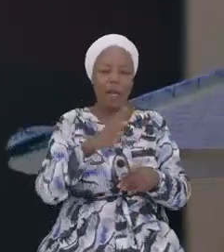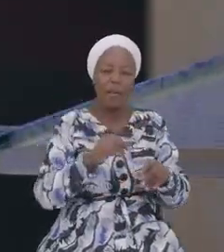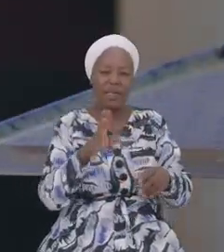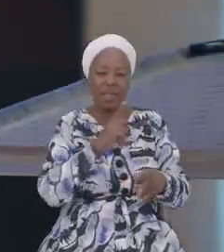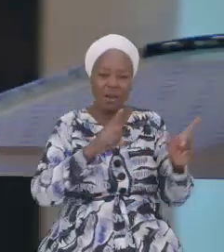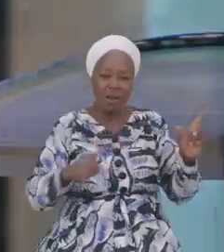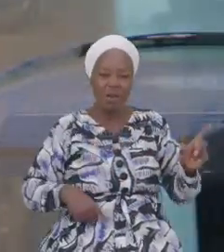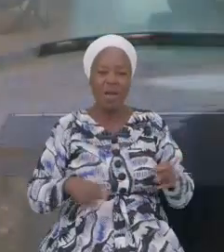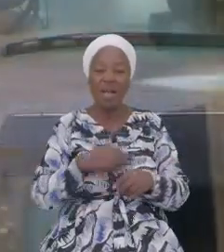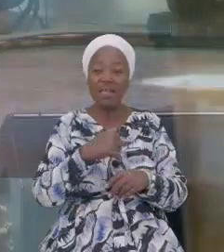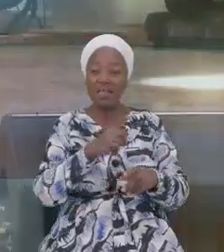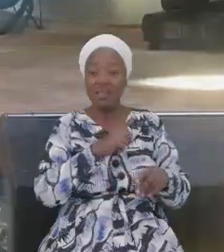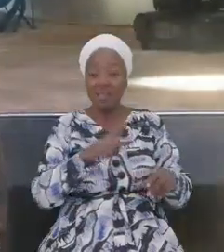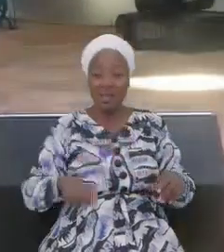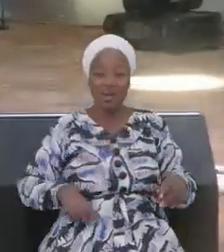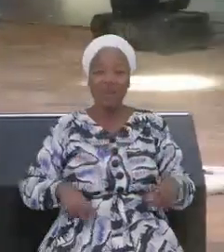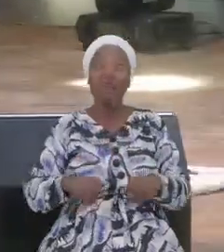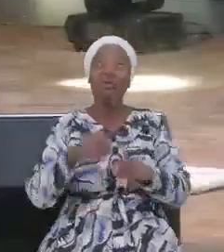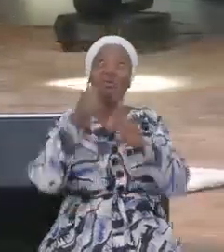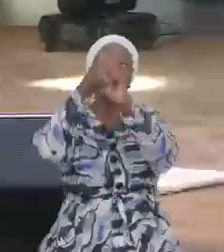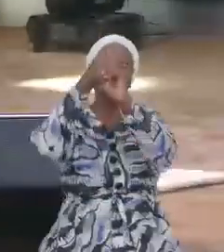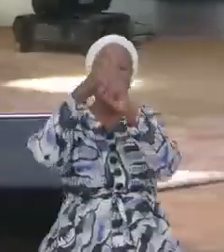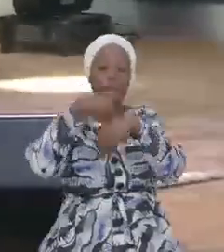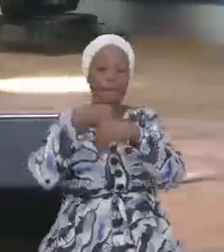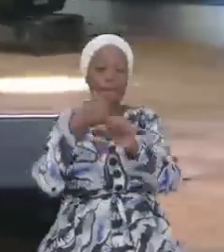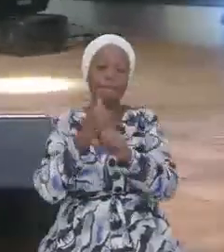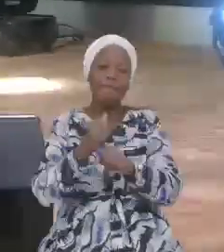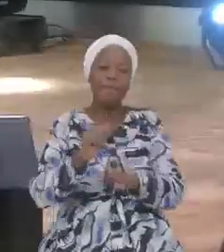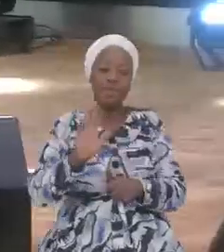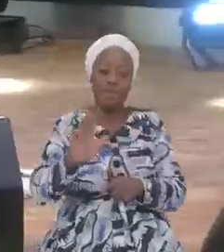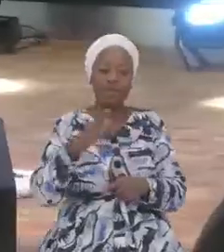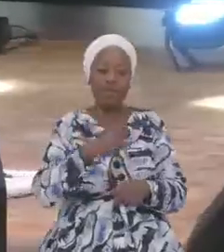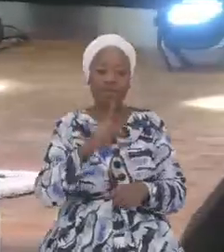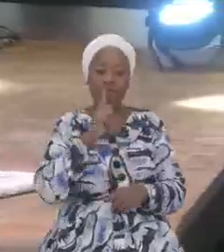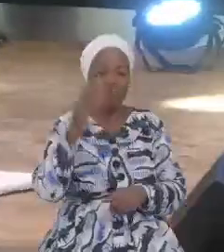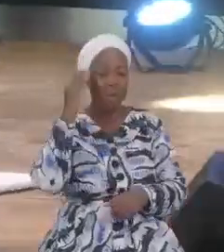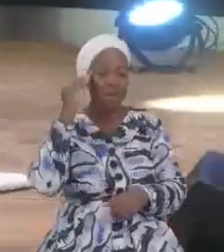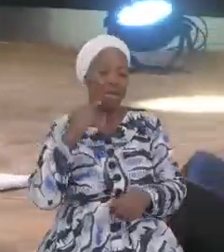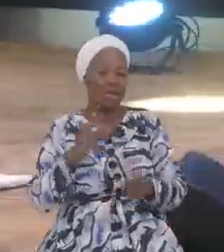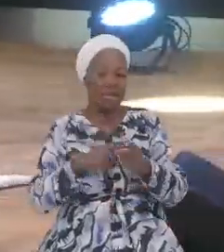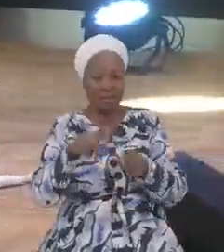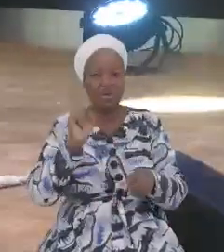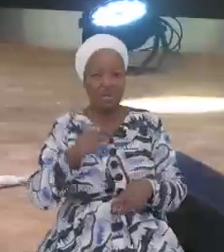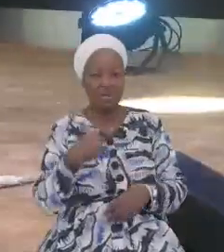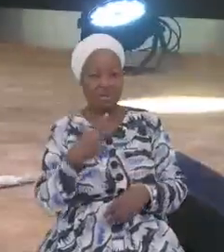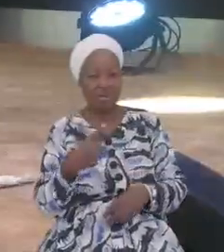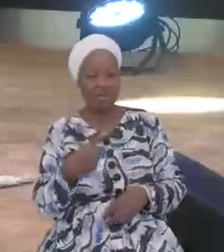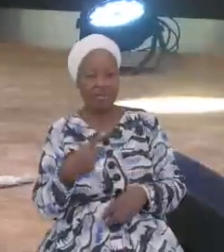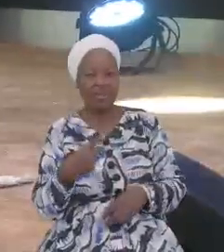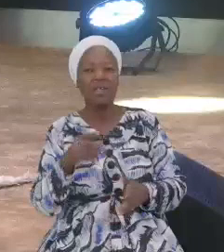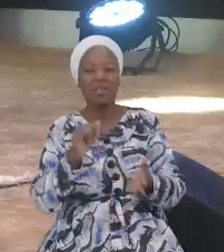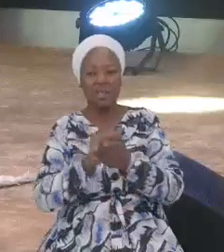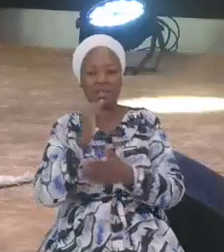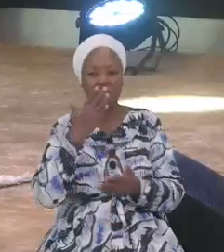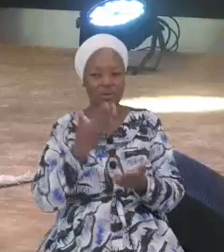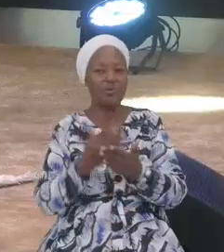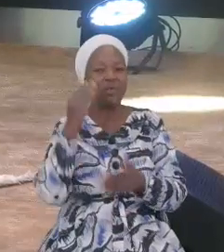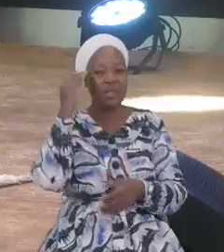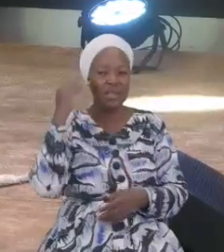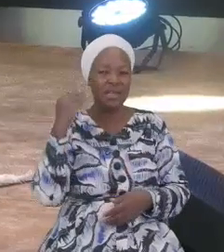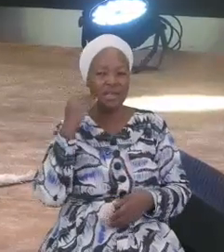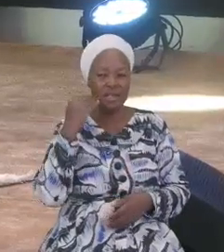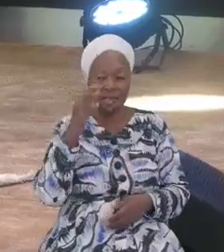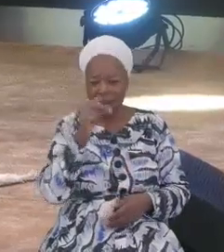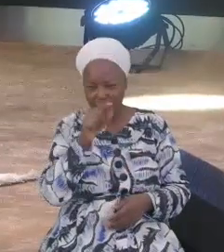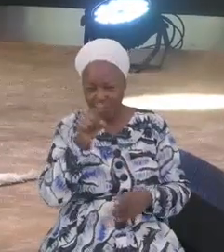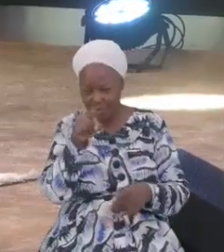and then the Lord makes him a real head, and you can tell that's a head. I'm